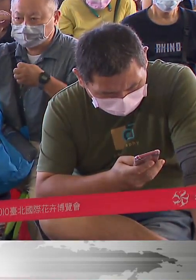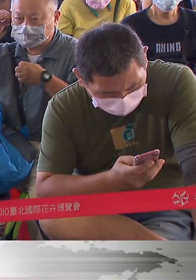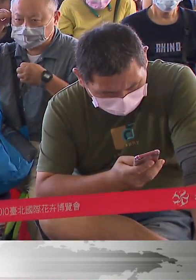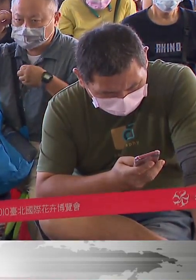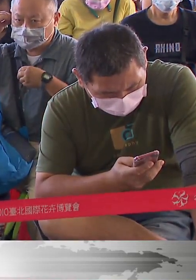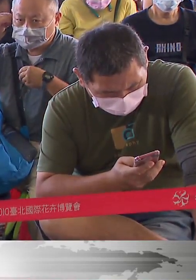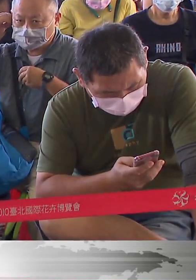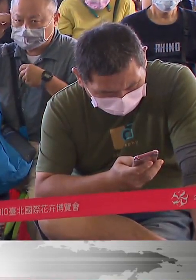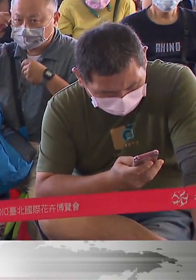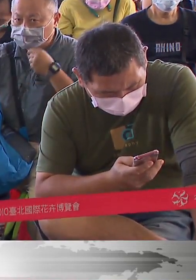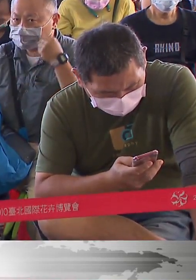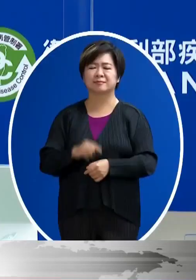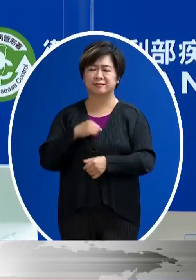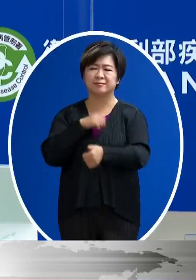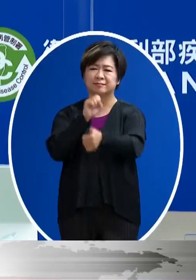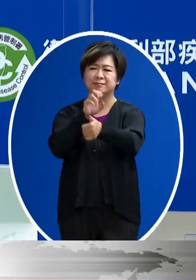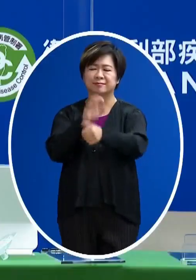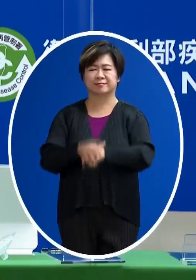month. We